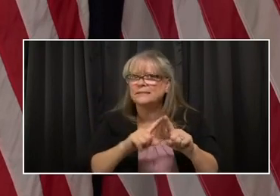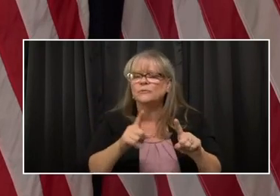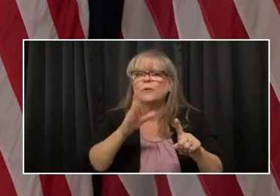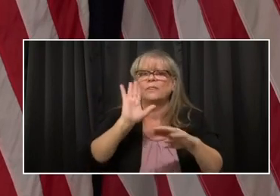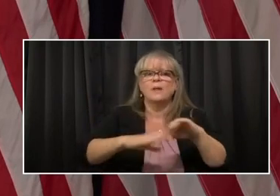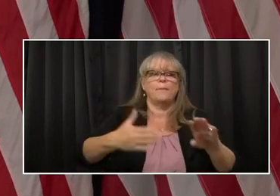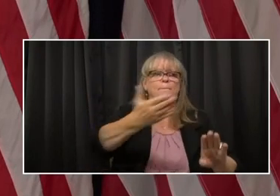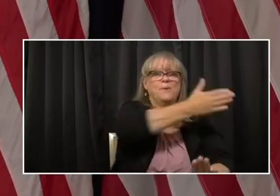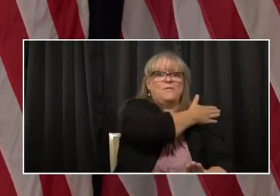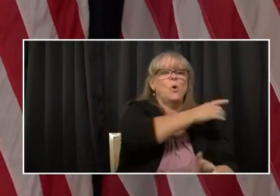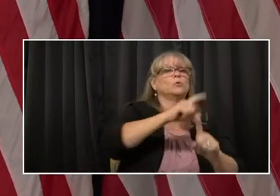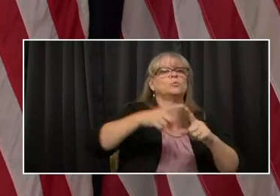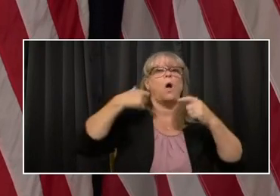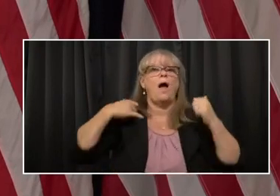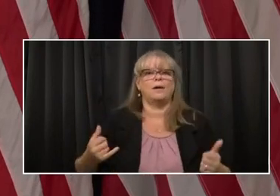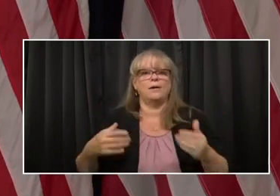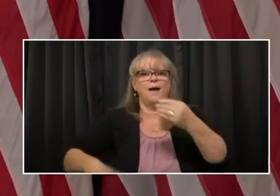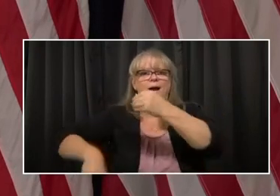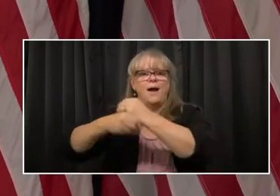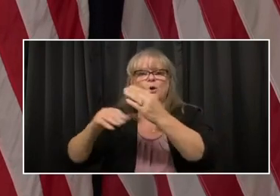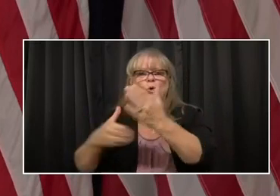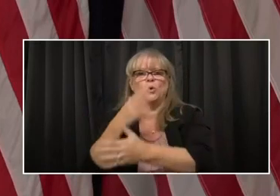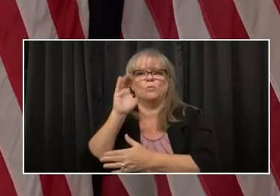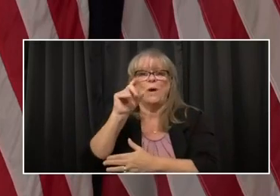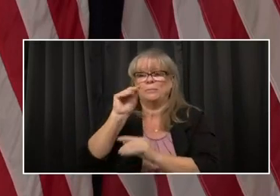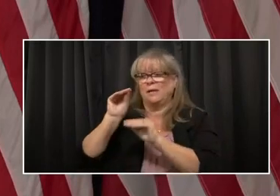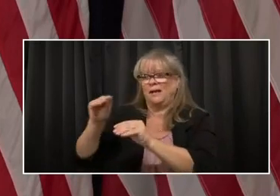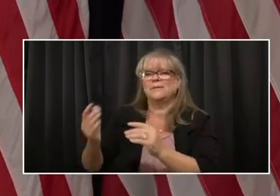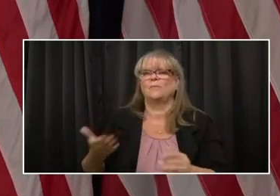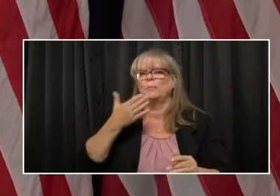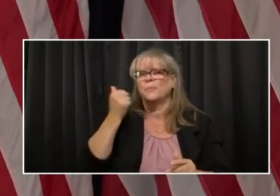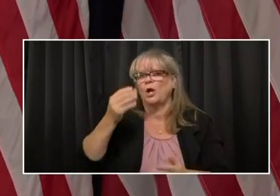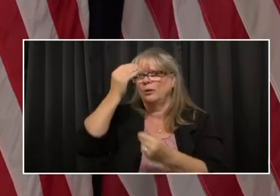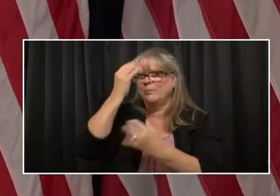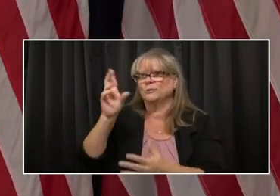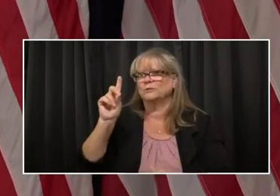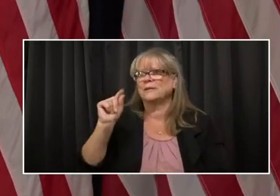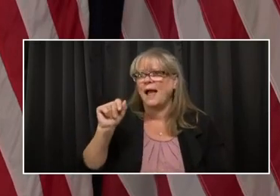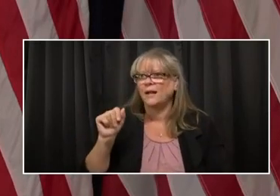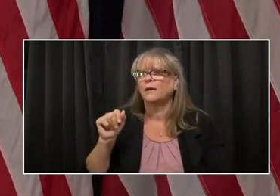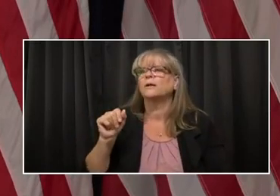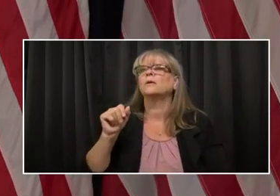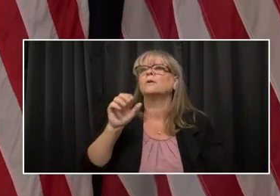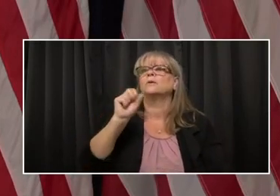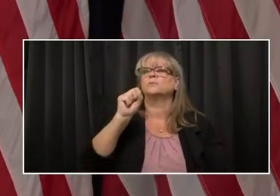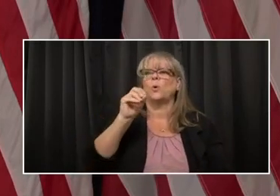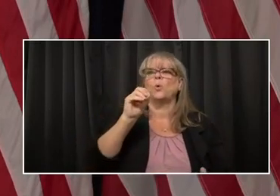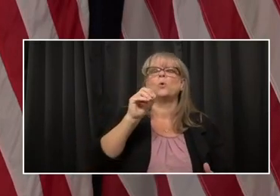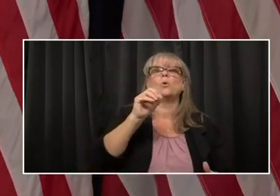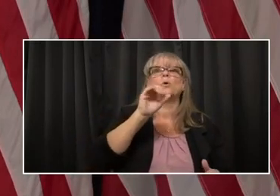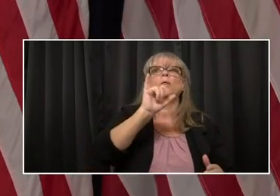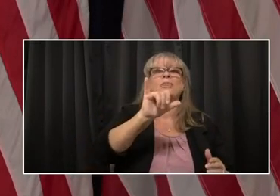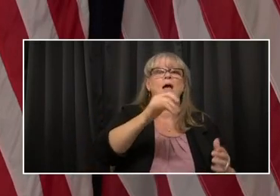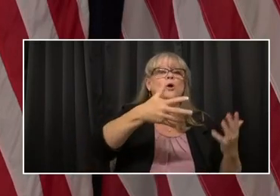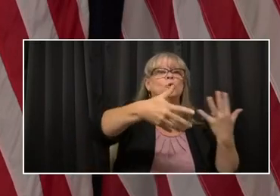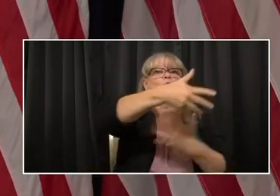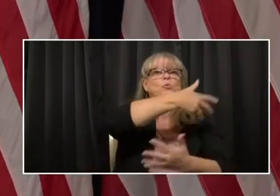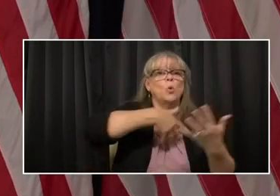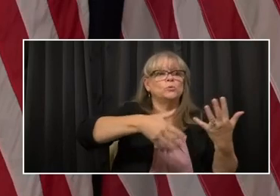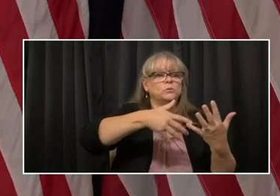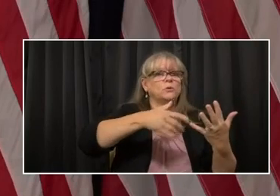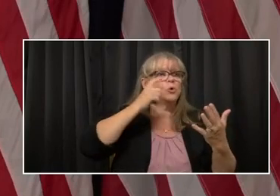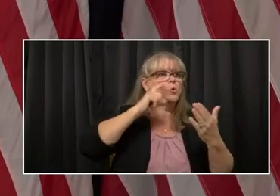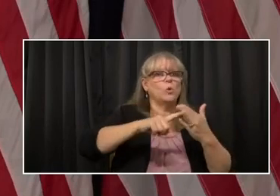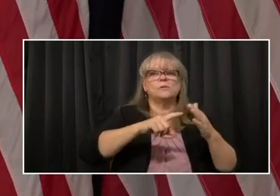data today. A lot of these are enduring social inequities that there's no simple